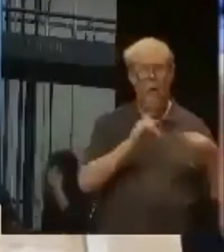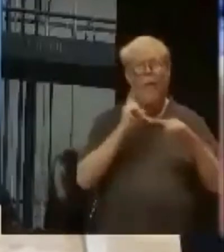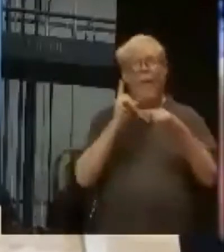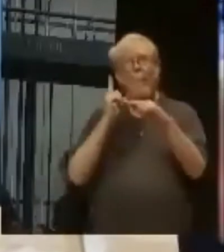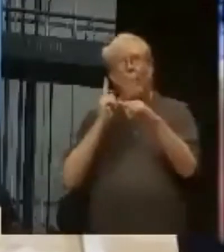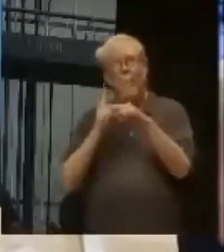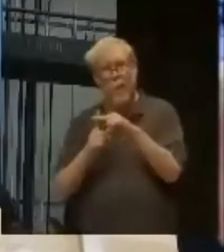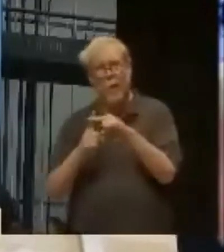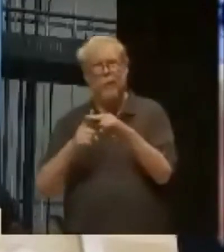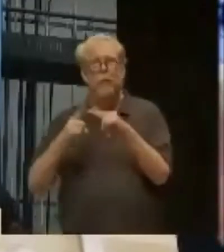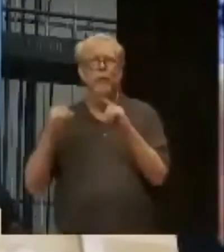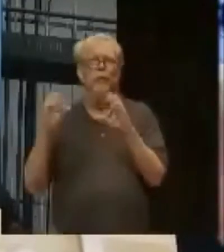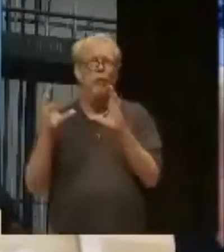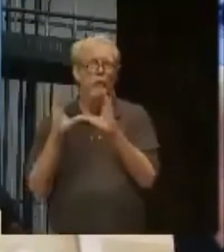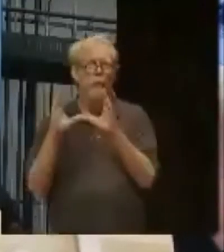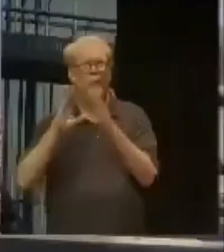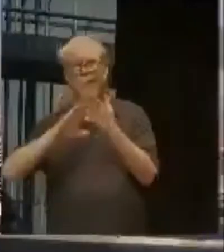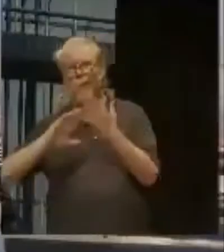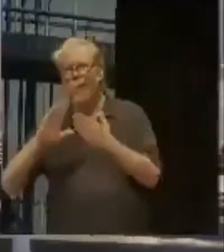credential.